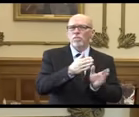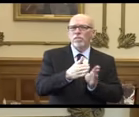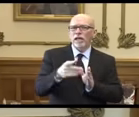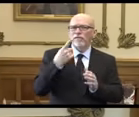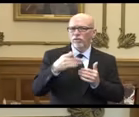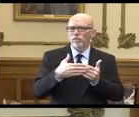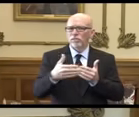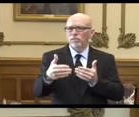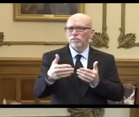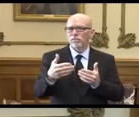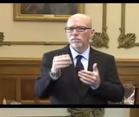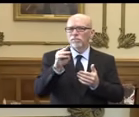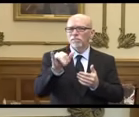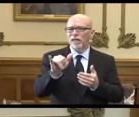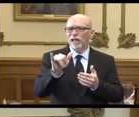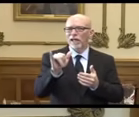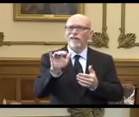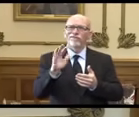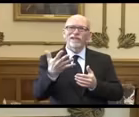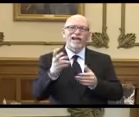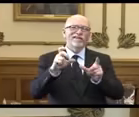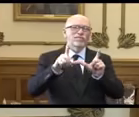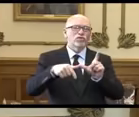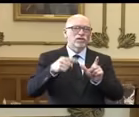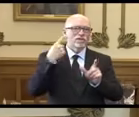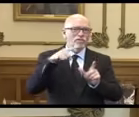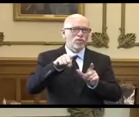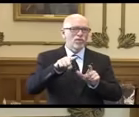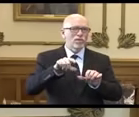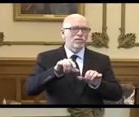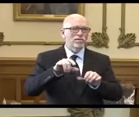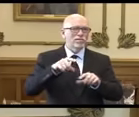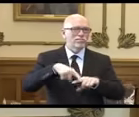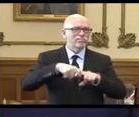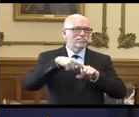this May 5 expiration for the moratorium.